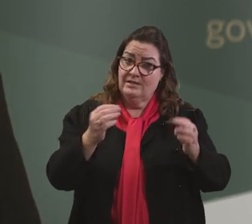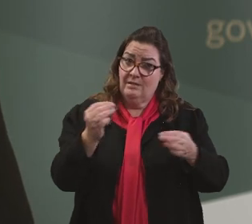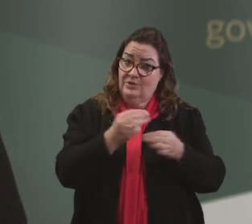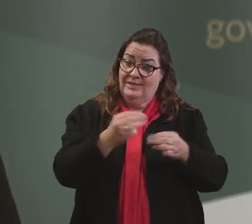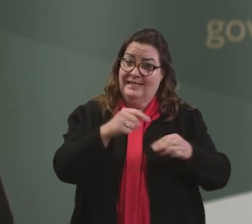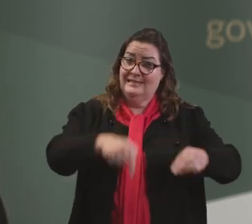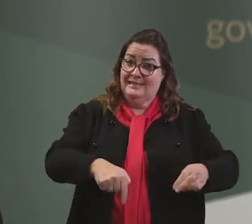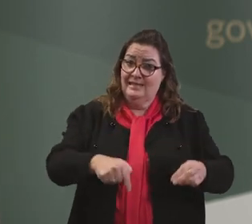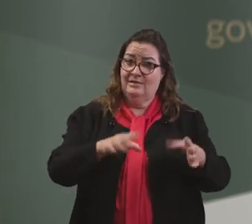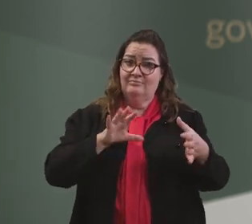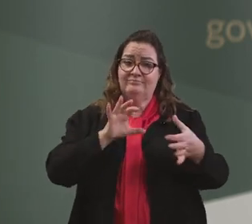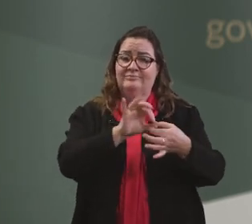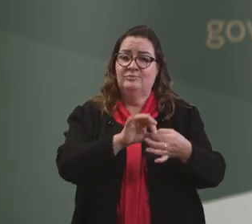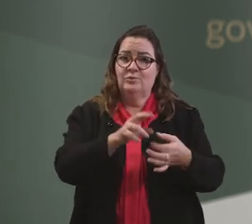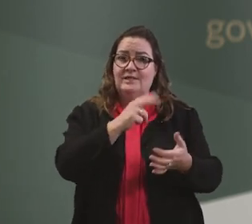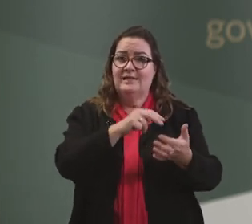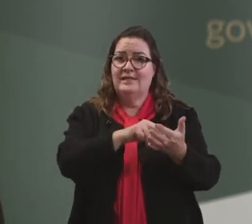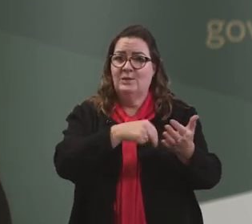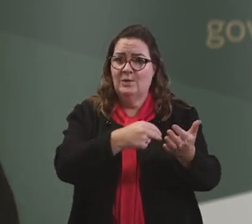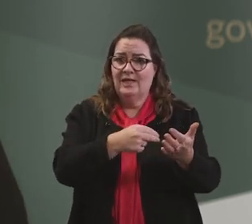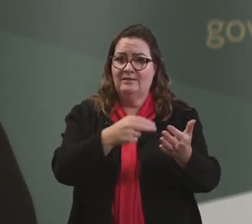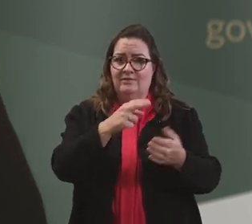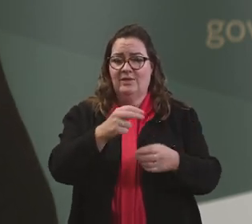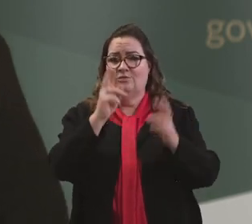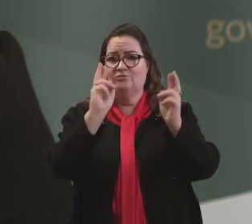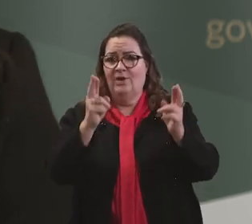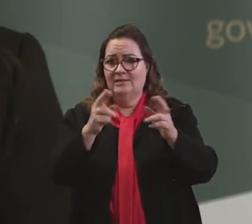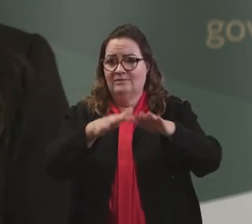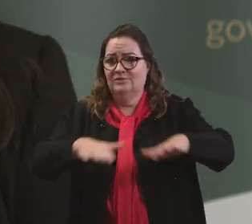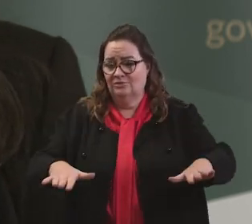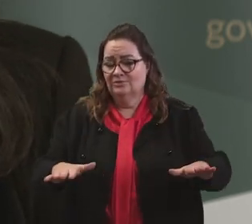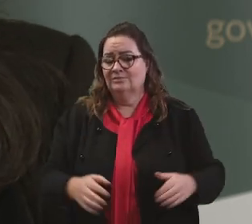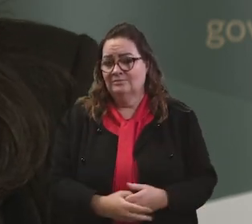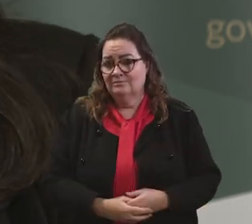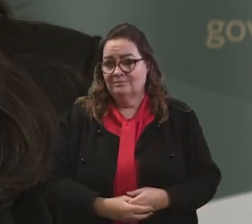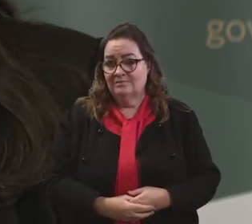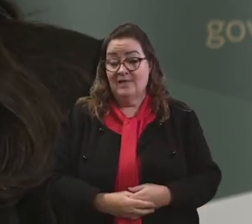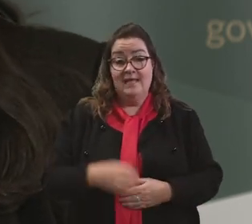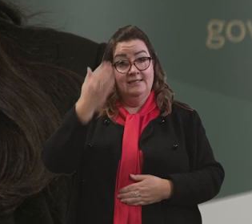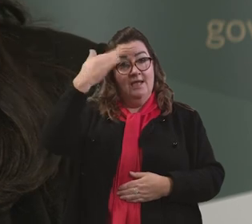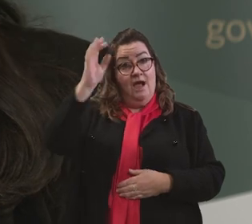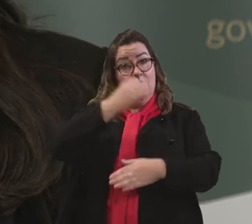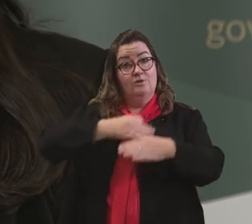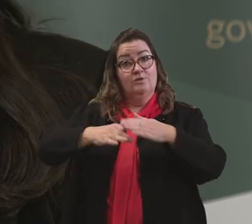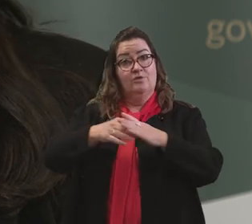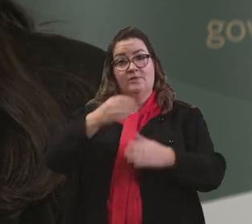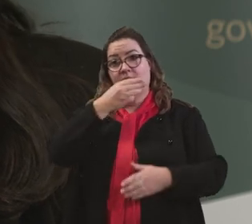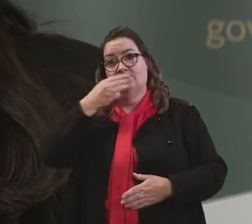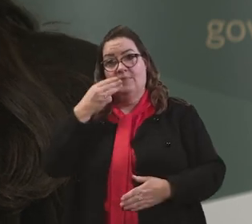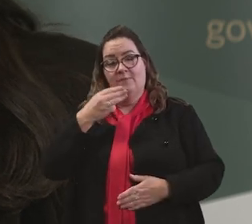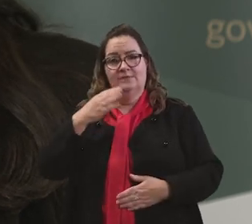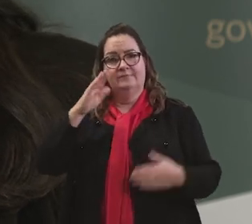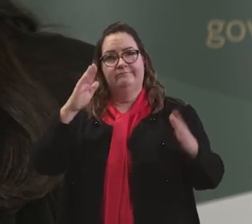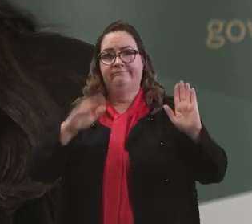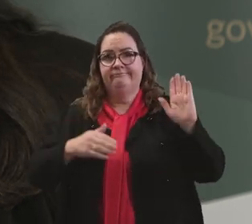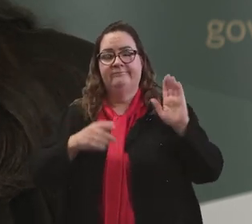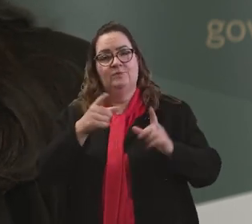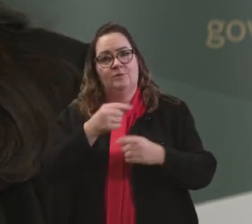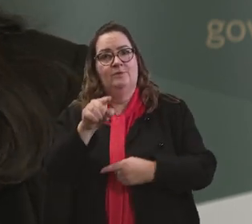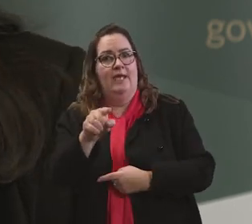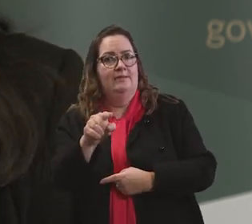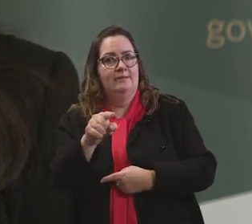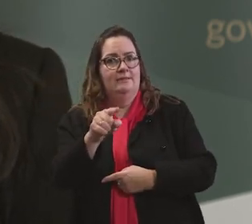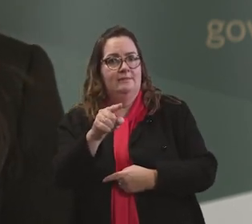Ireland under the UN Convention on the Rights of the Child, and the Irish government has pledged to uphold those rights at the